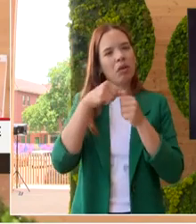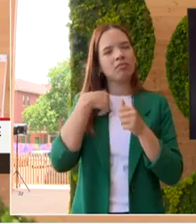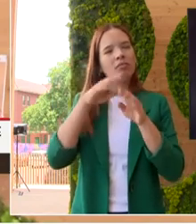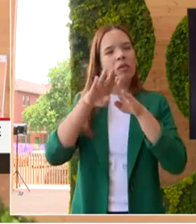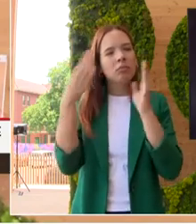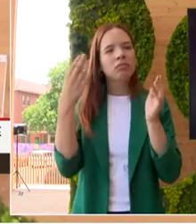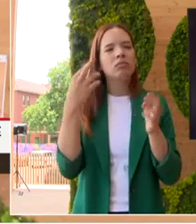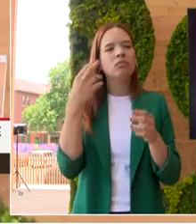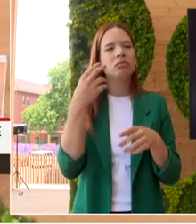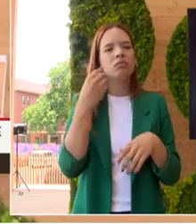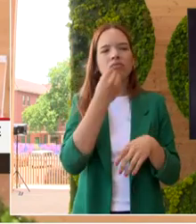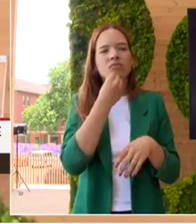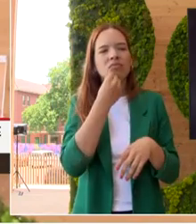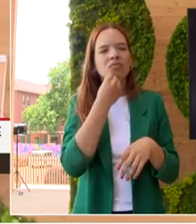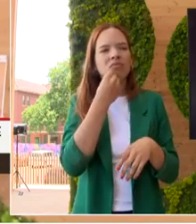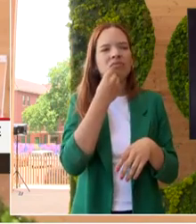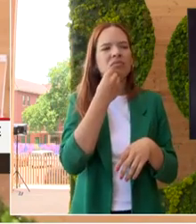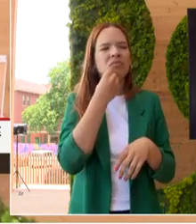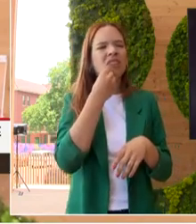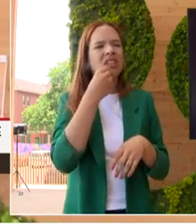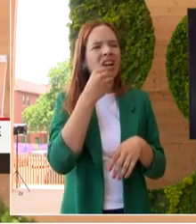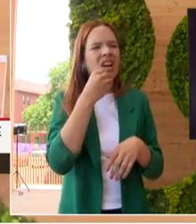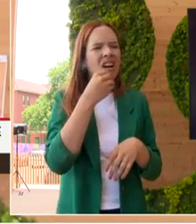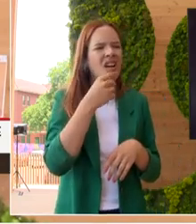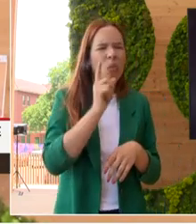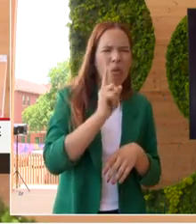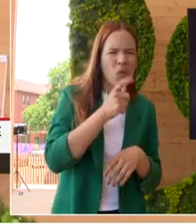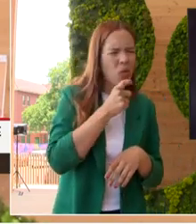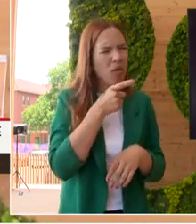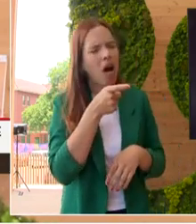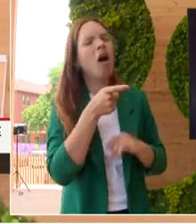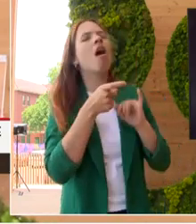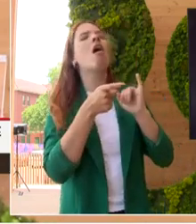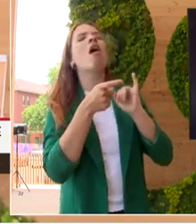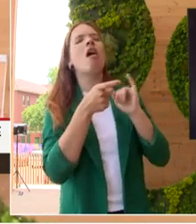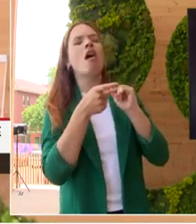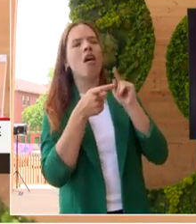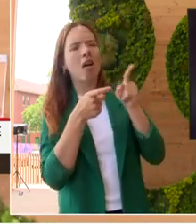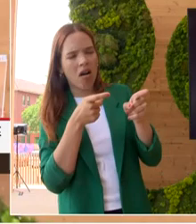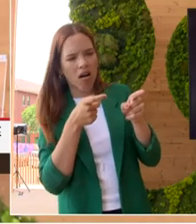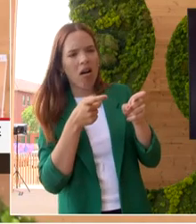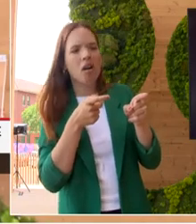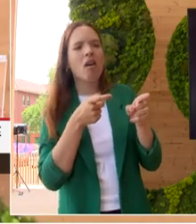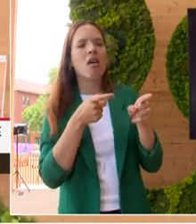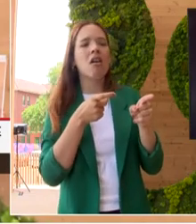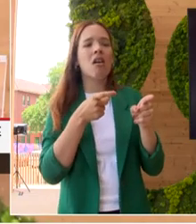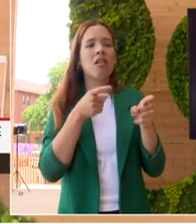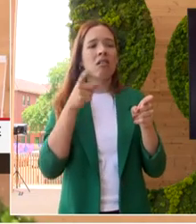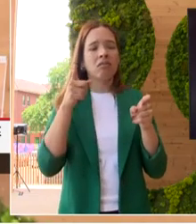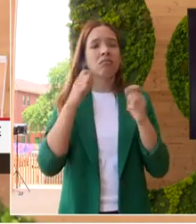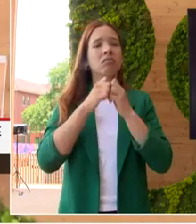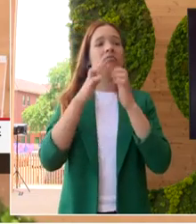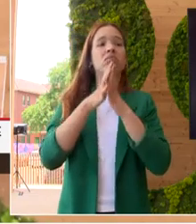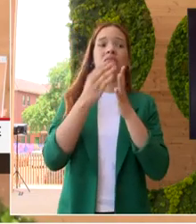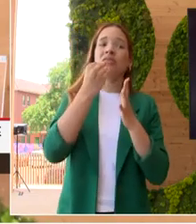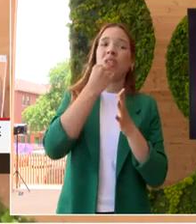Yes, she is. And when she opened up the store, she got such a big heart. She told everybody, come in and get